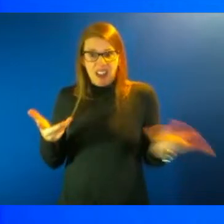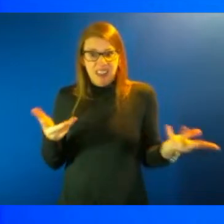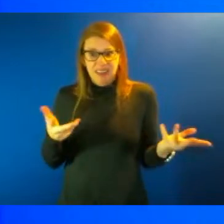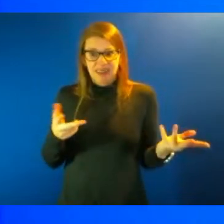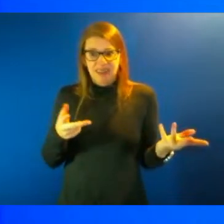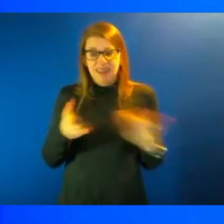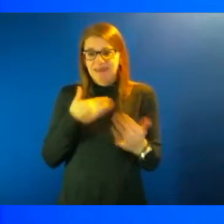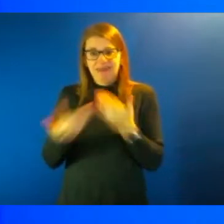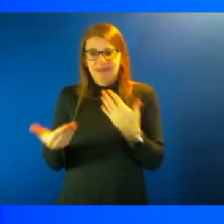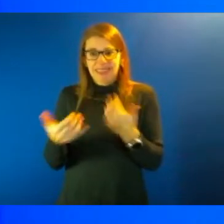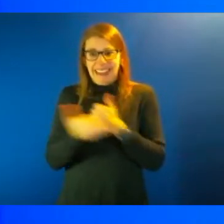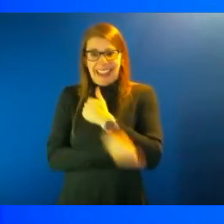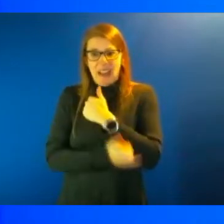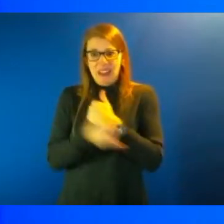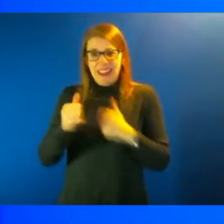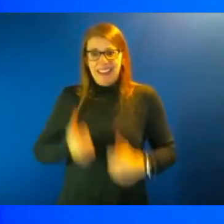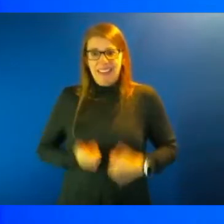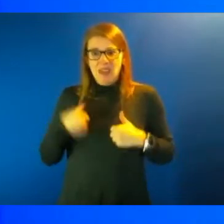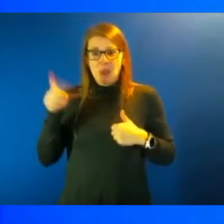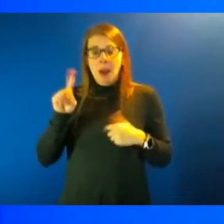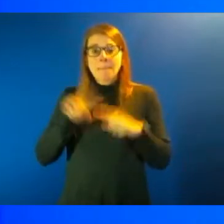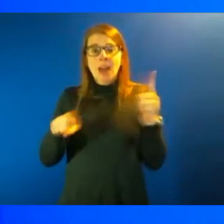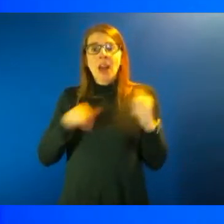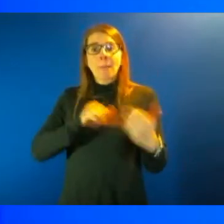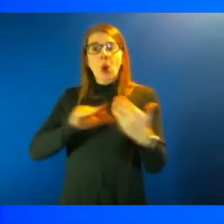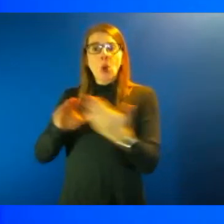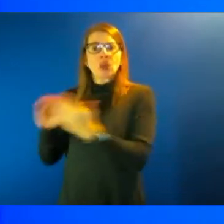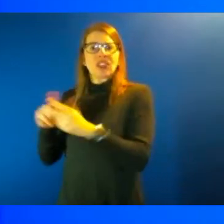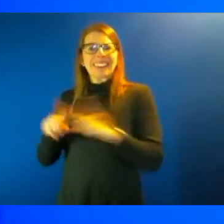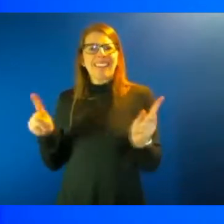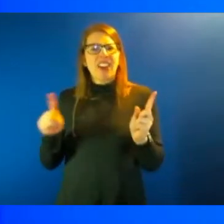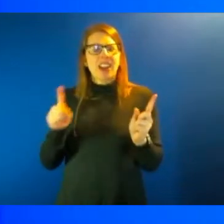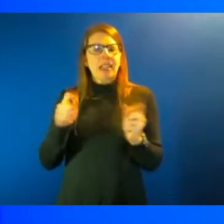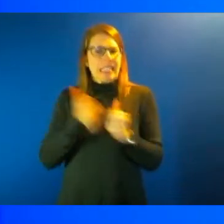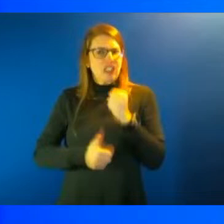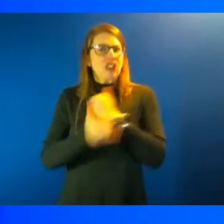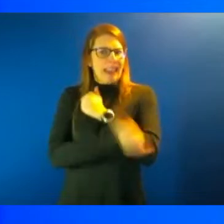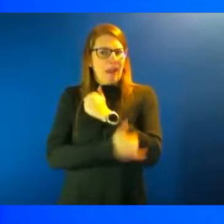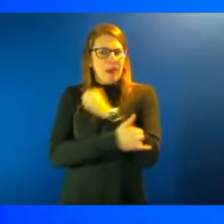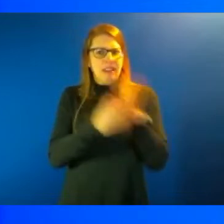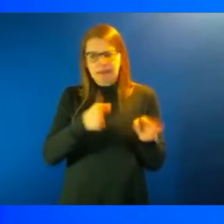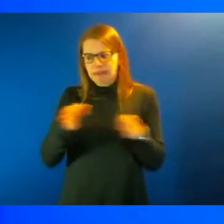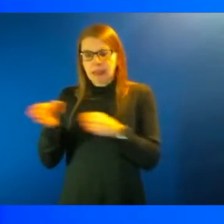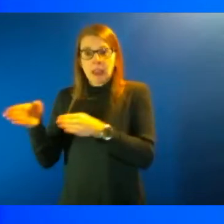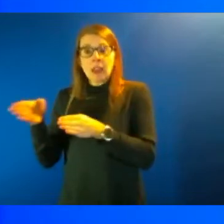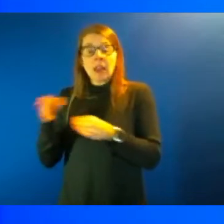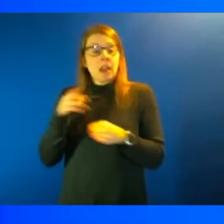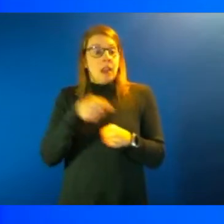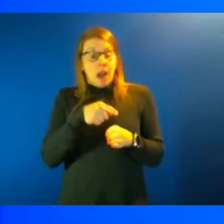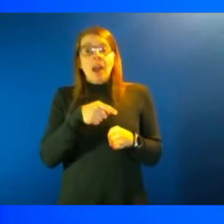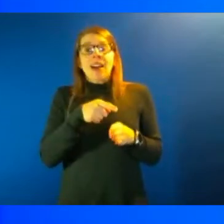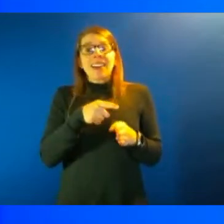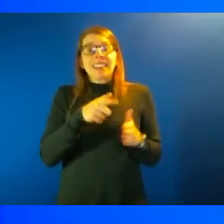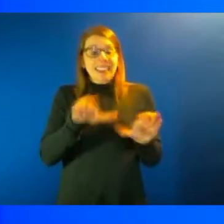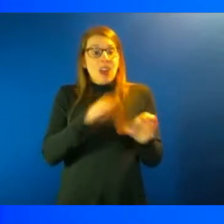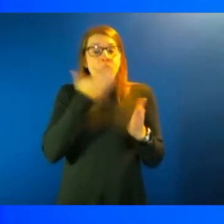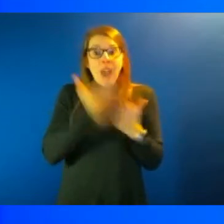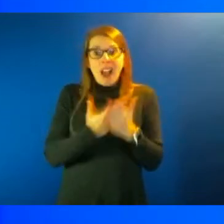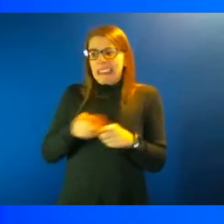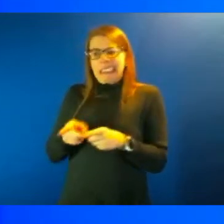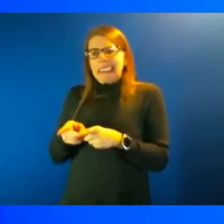borders. But they've all approached their response differently. And so we can learn from those who have done well. We can also learn from those who have not done